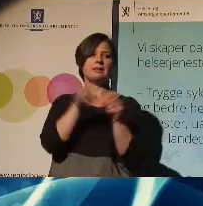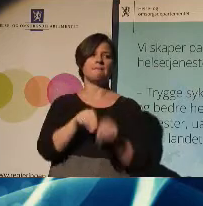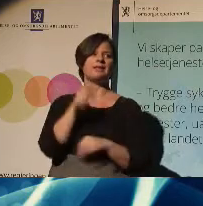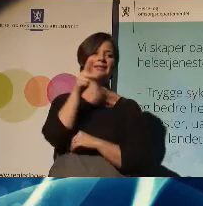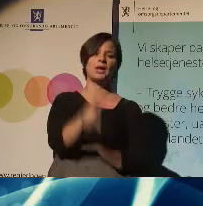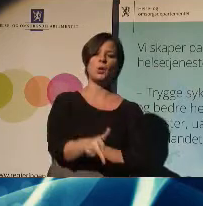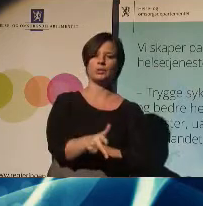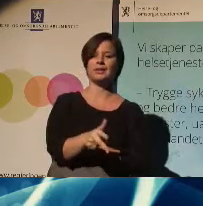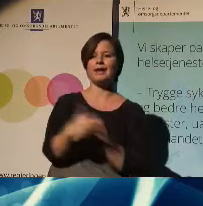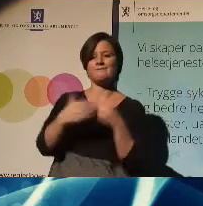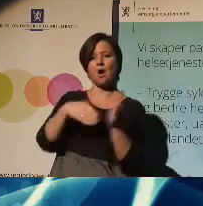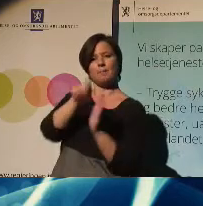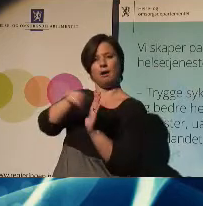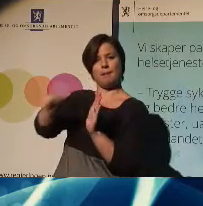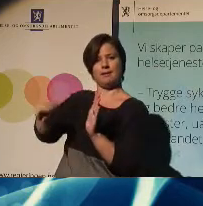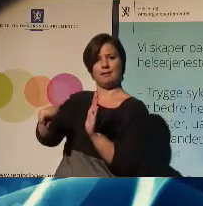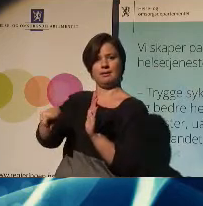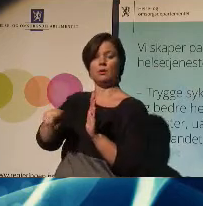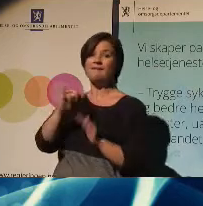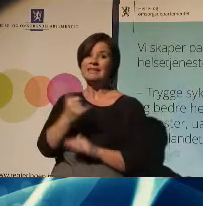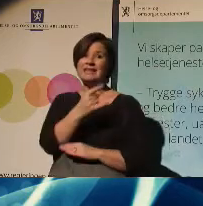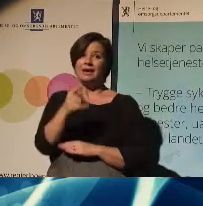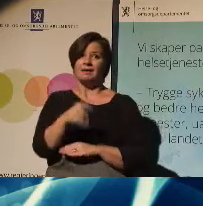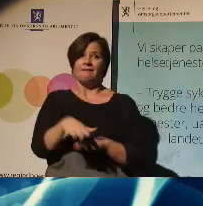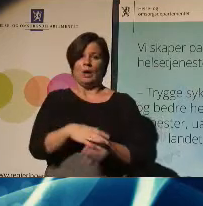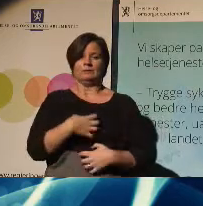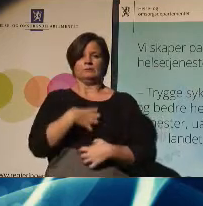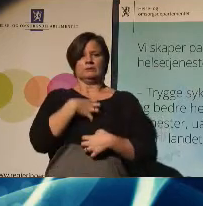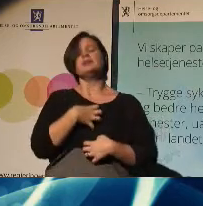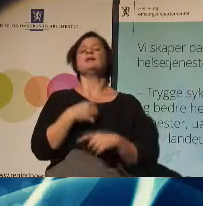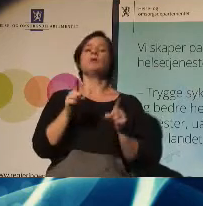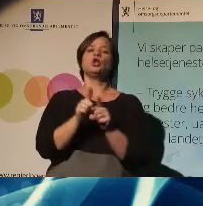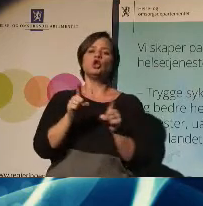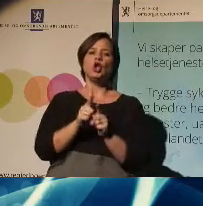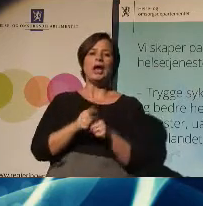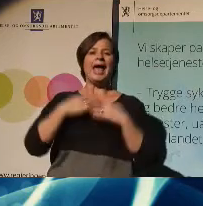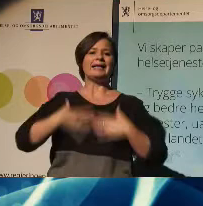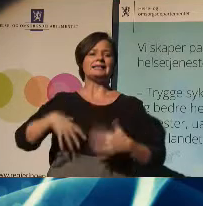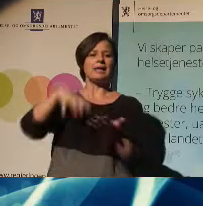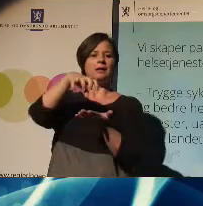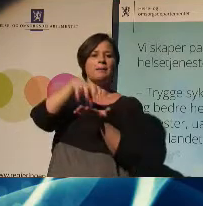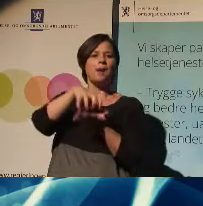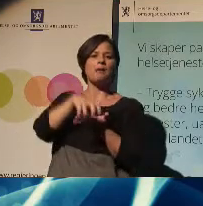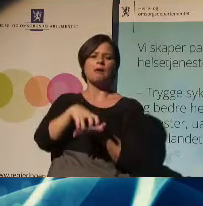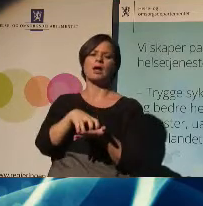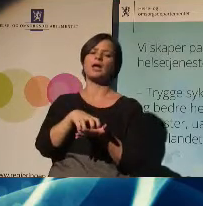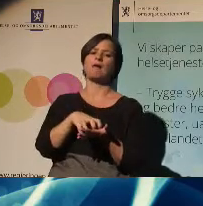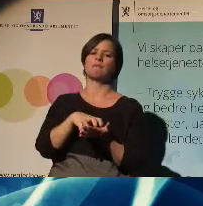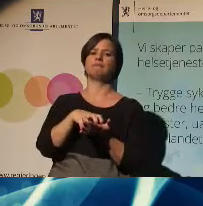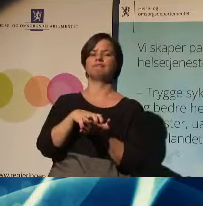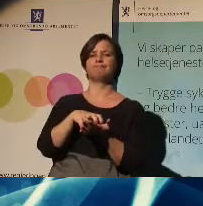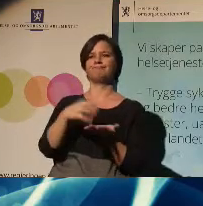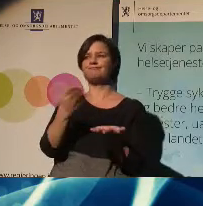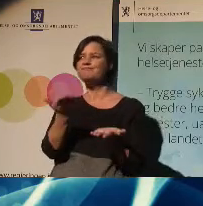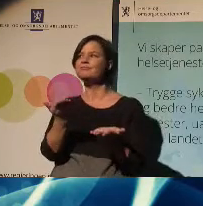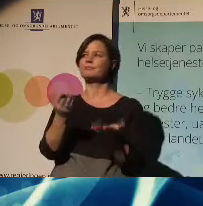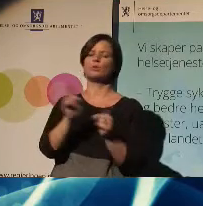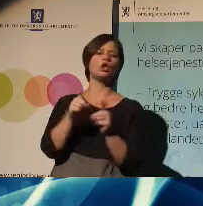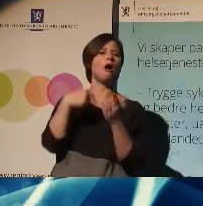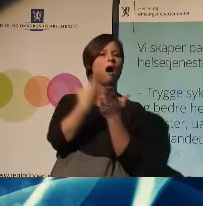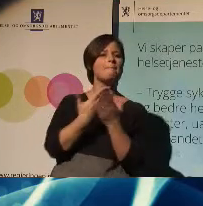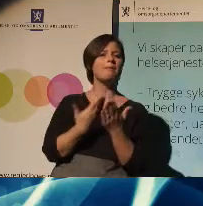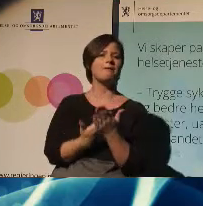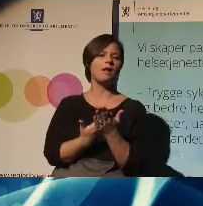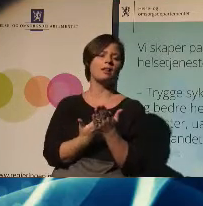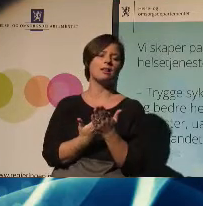professionals. If that somehow scares you, our plan with the Ministry of Health is to start small in Norway with the regions of Oslo